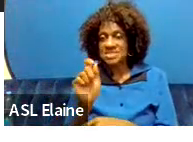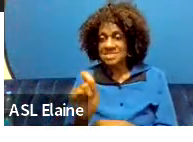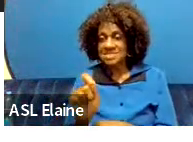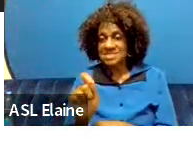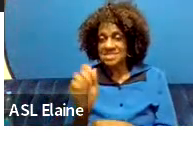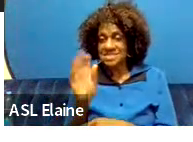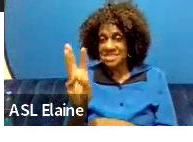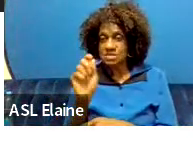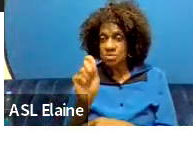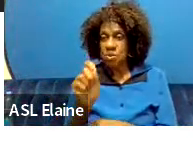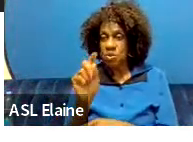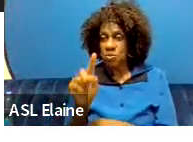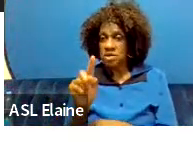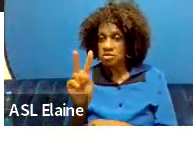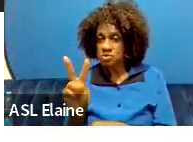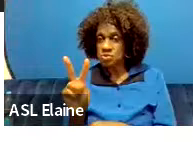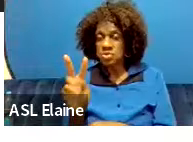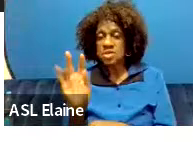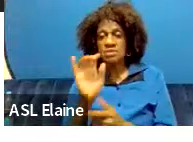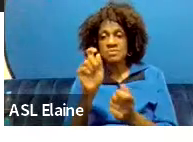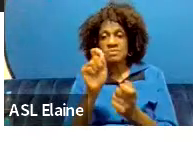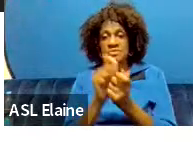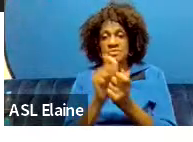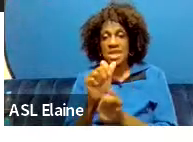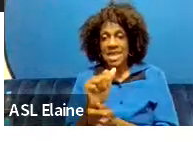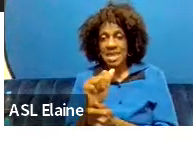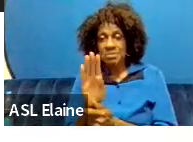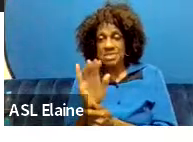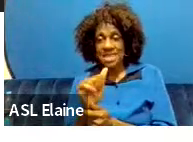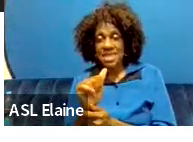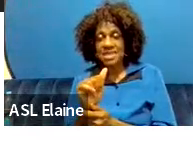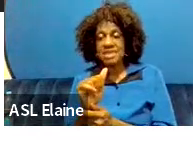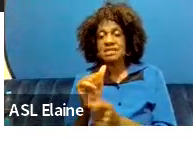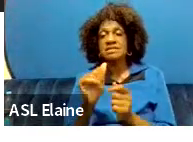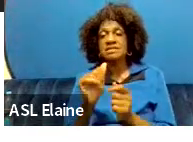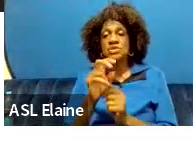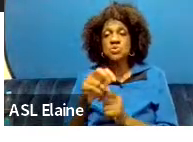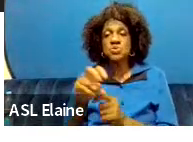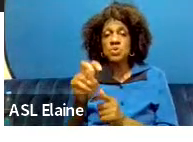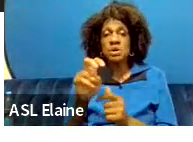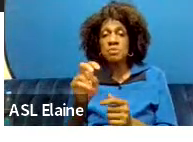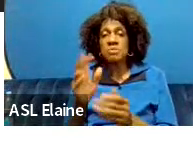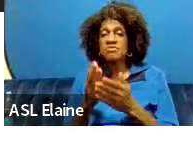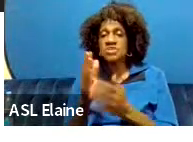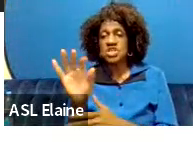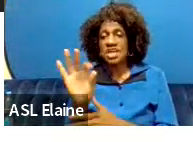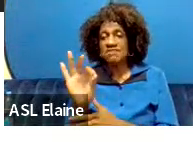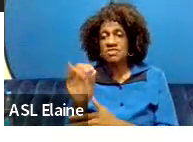216.12, and specifically for the ABA, trailhead signs at provision